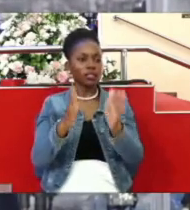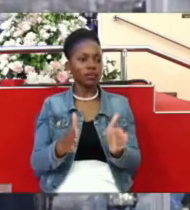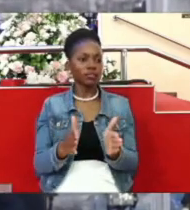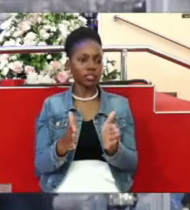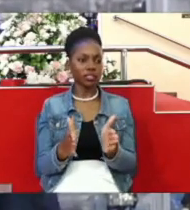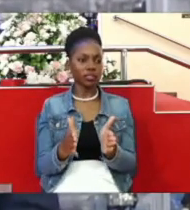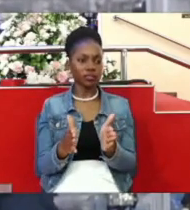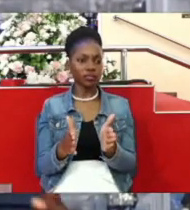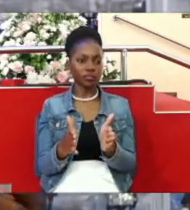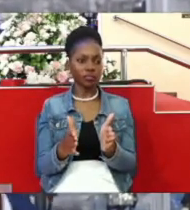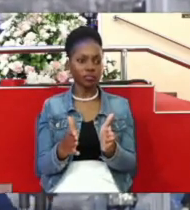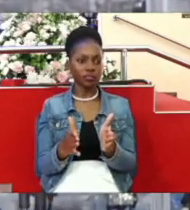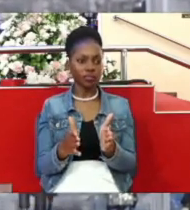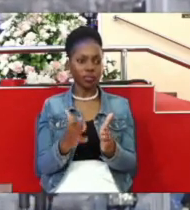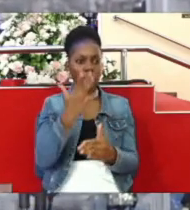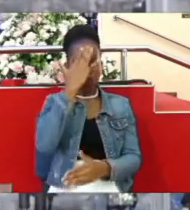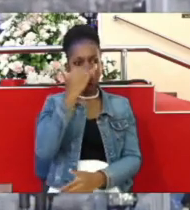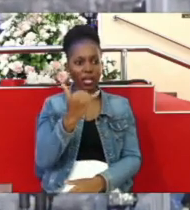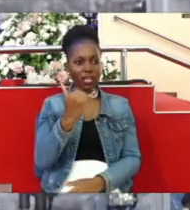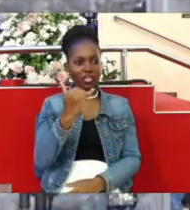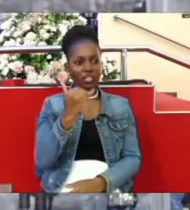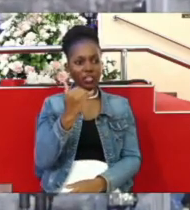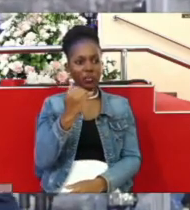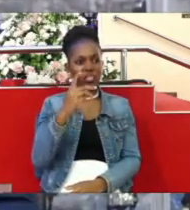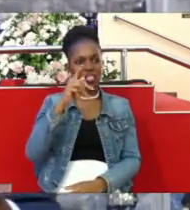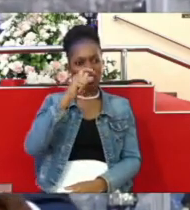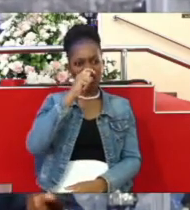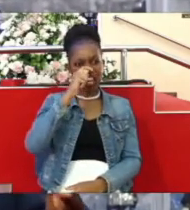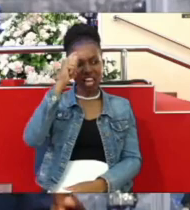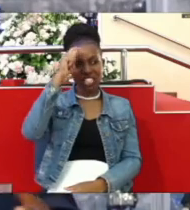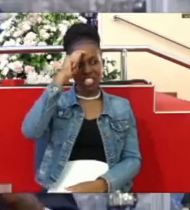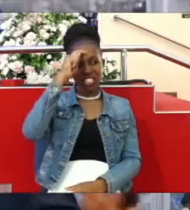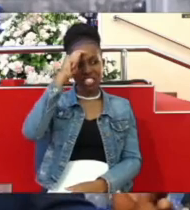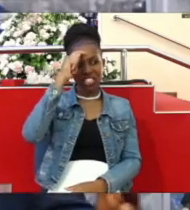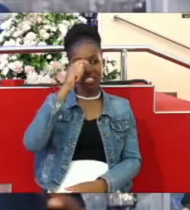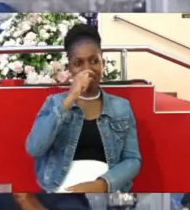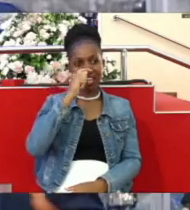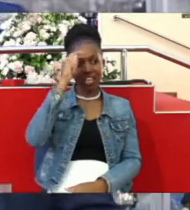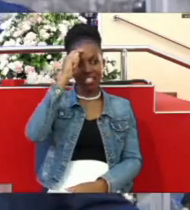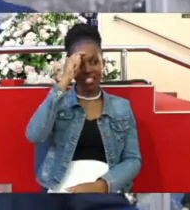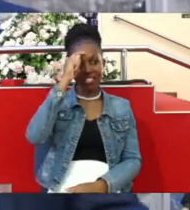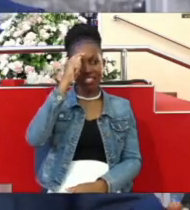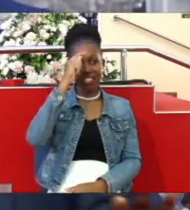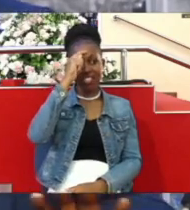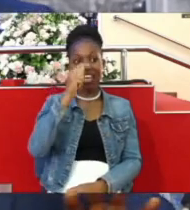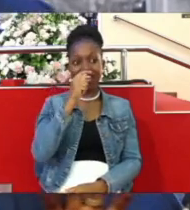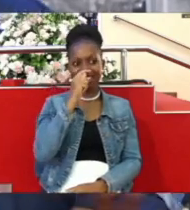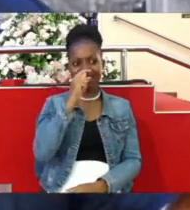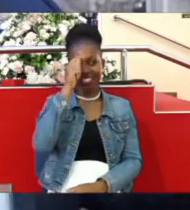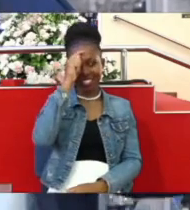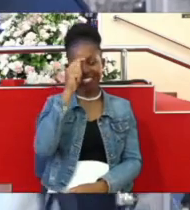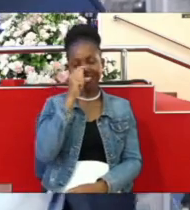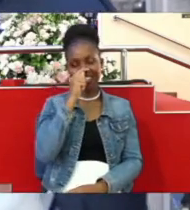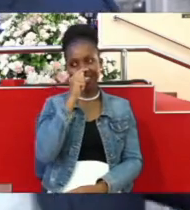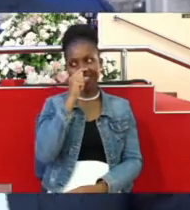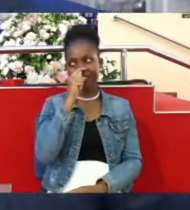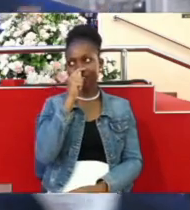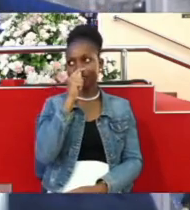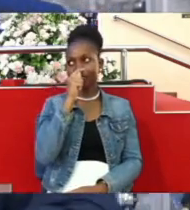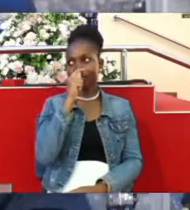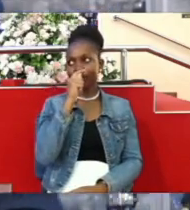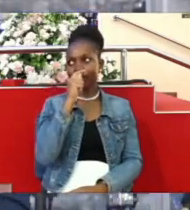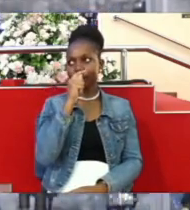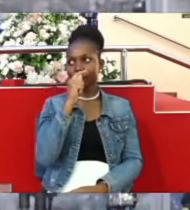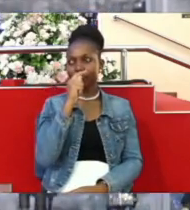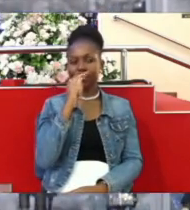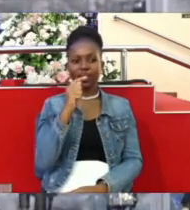hii nyumba. And Abraham told his wife that do everything that you can do. I mean, if I leave this matter in your hands.